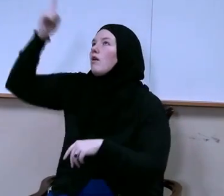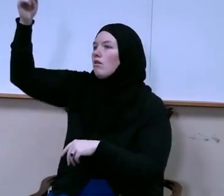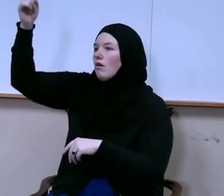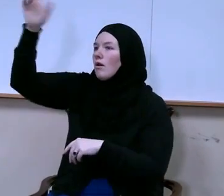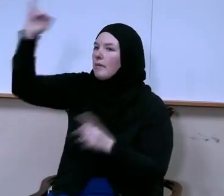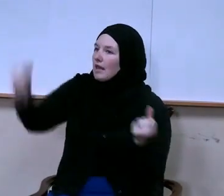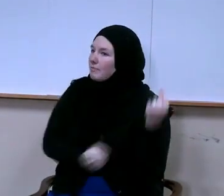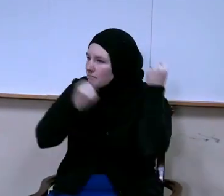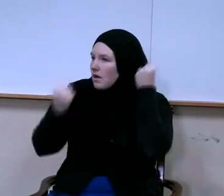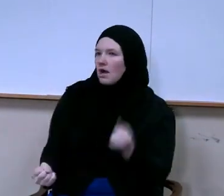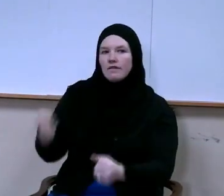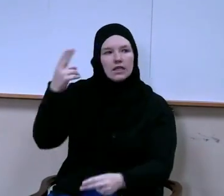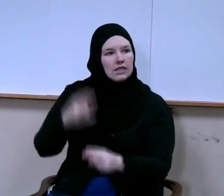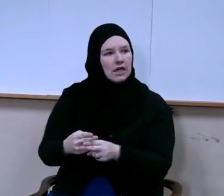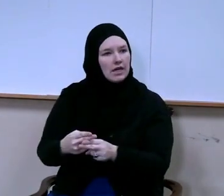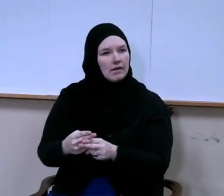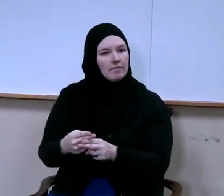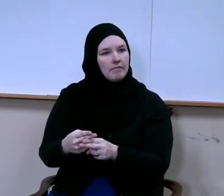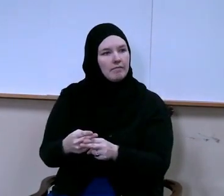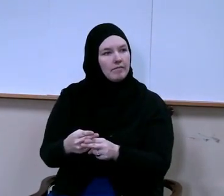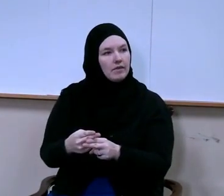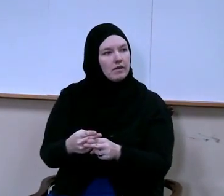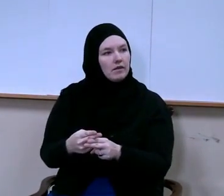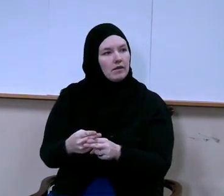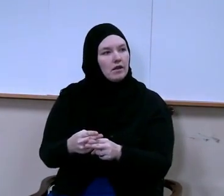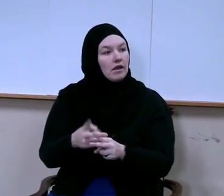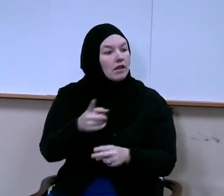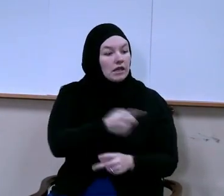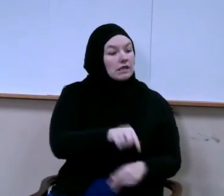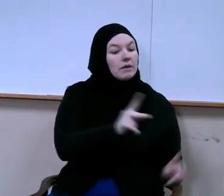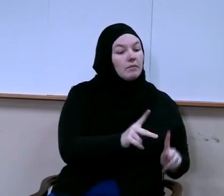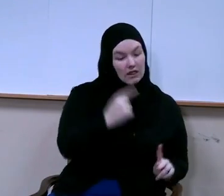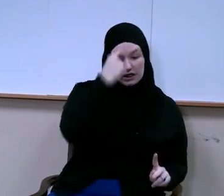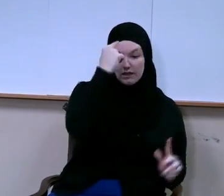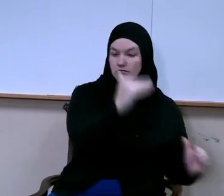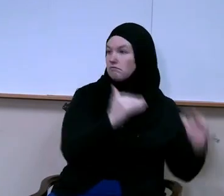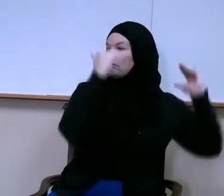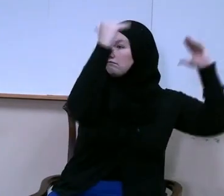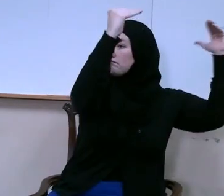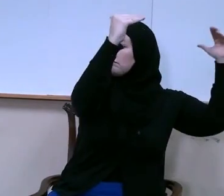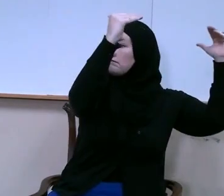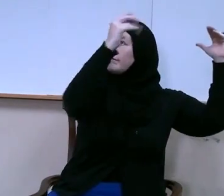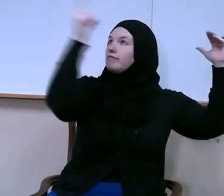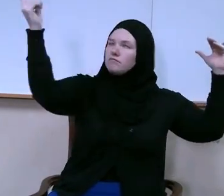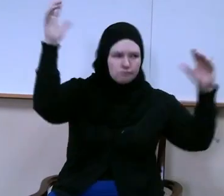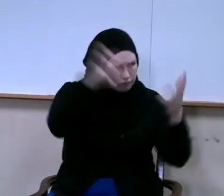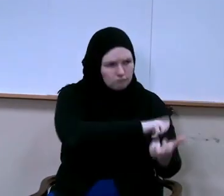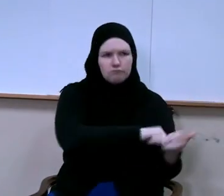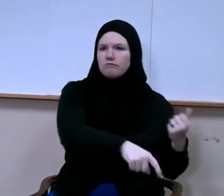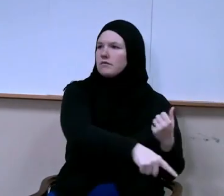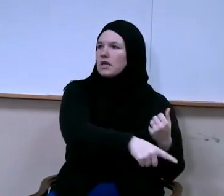Him by the powerful name to meet those who claim His qualities, claim His power,